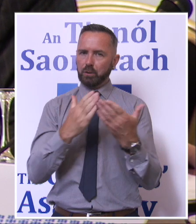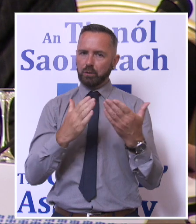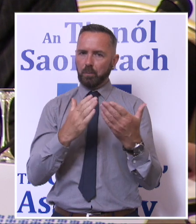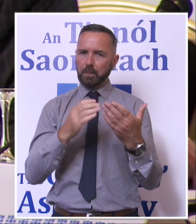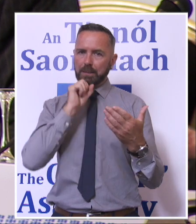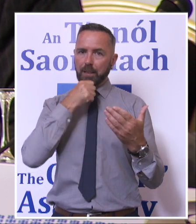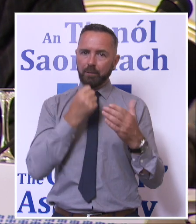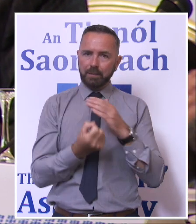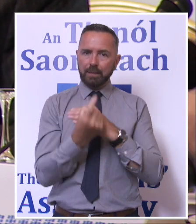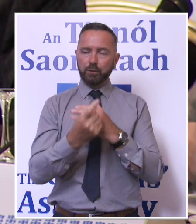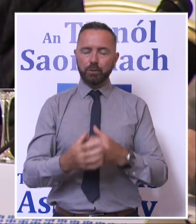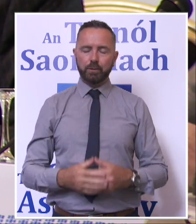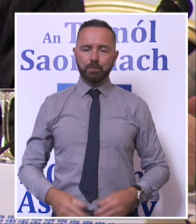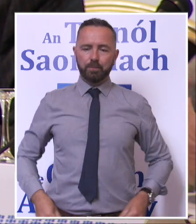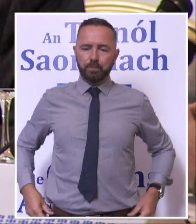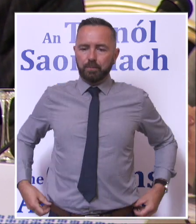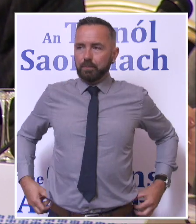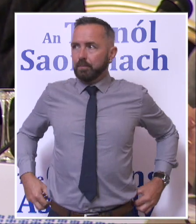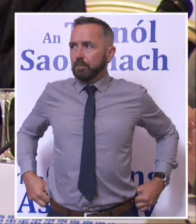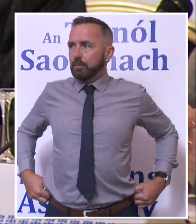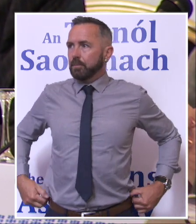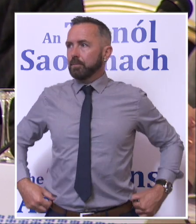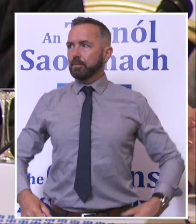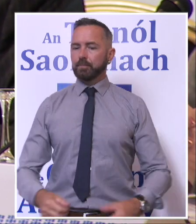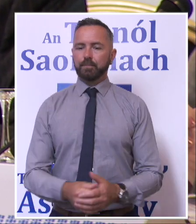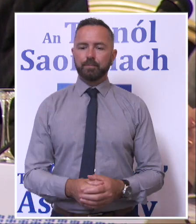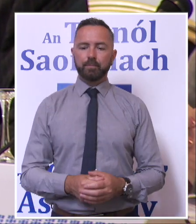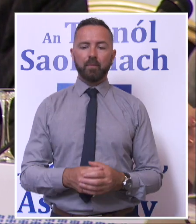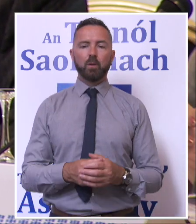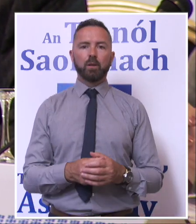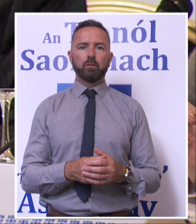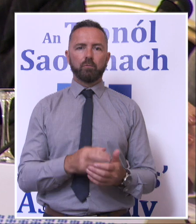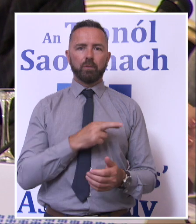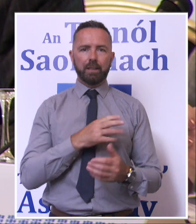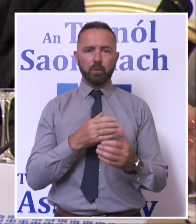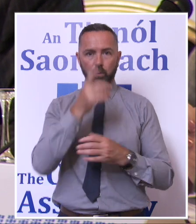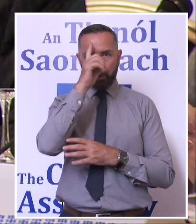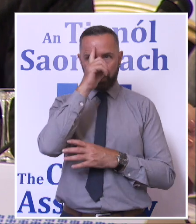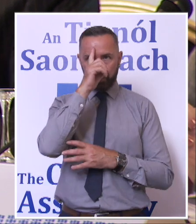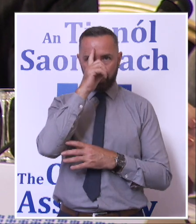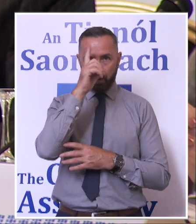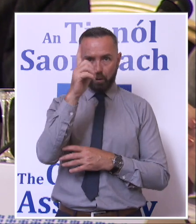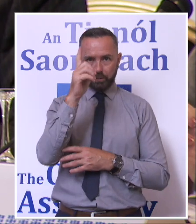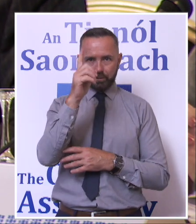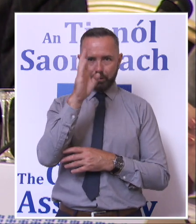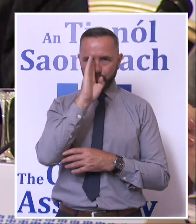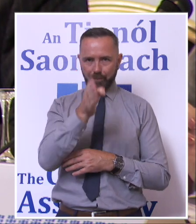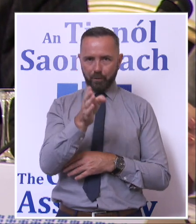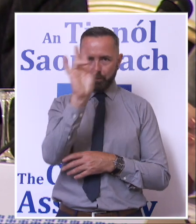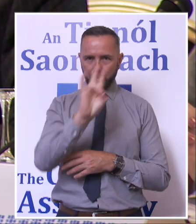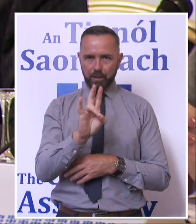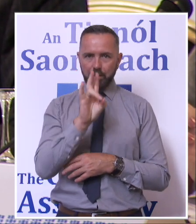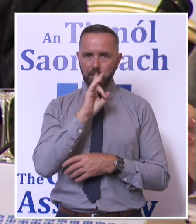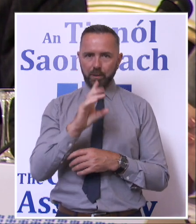issues arising from what we thought were seemingly quite straightforward questions, and then address some of the higher